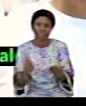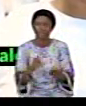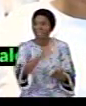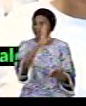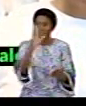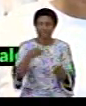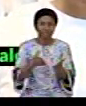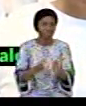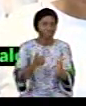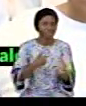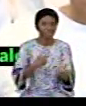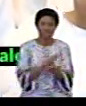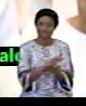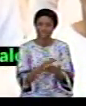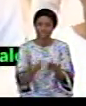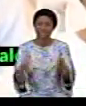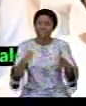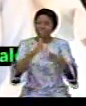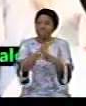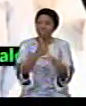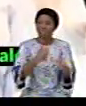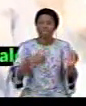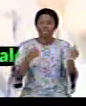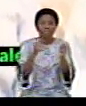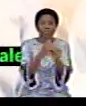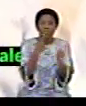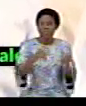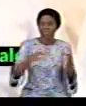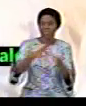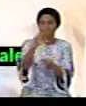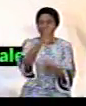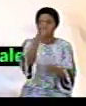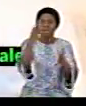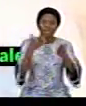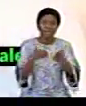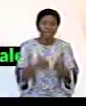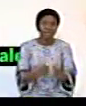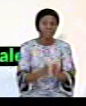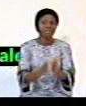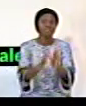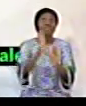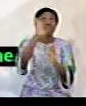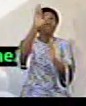fail. Fill me with that spirit, let thy will